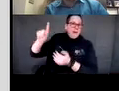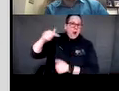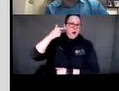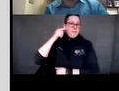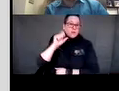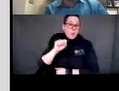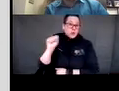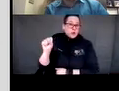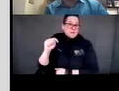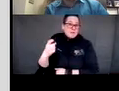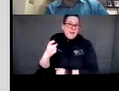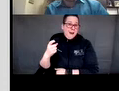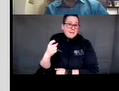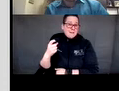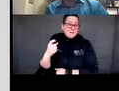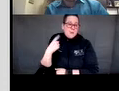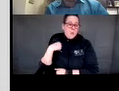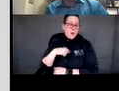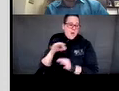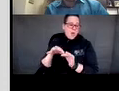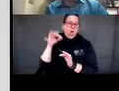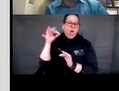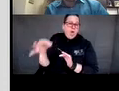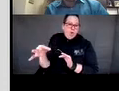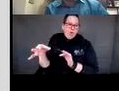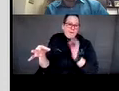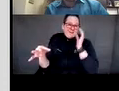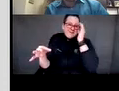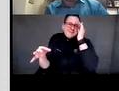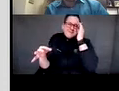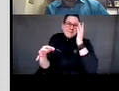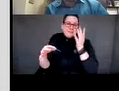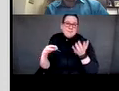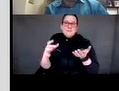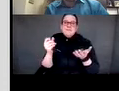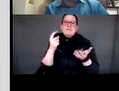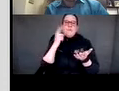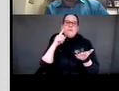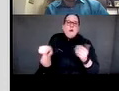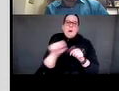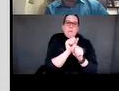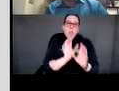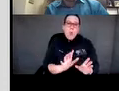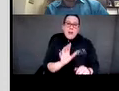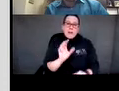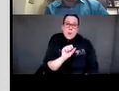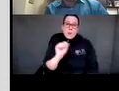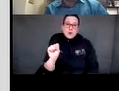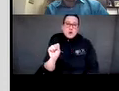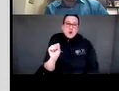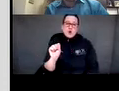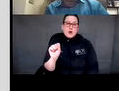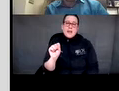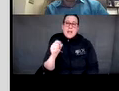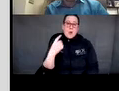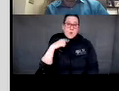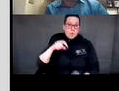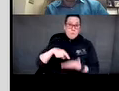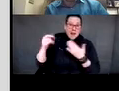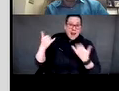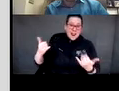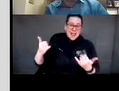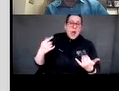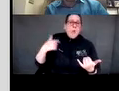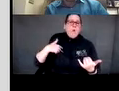Security tax that we collect on behalf of employees. We don't have to make those payments until next December, so we are also holding